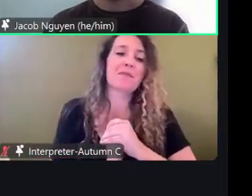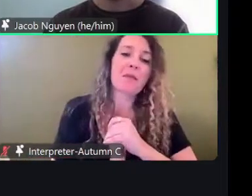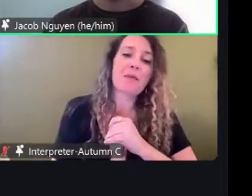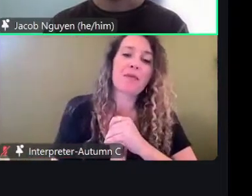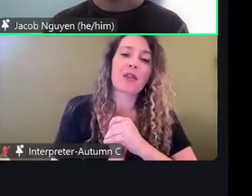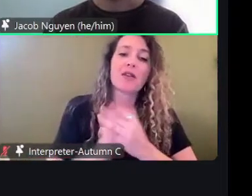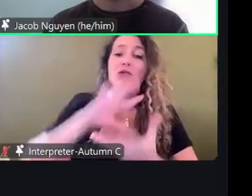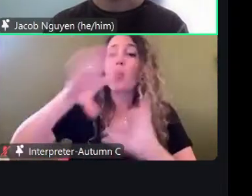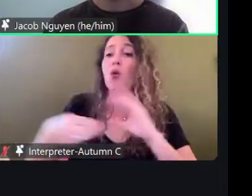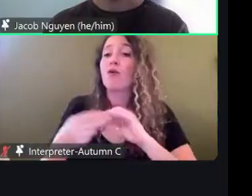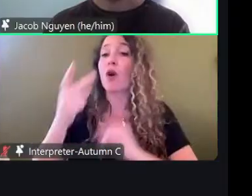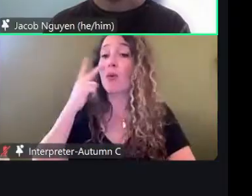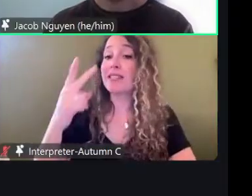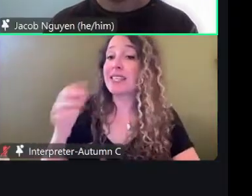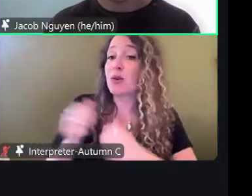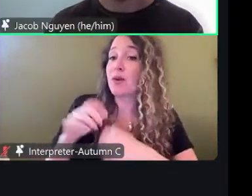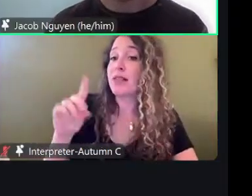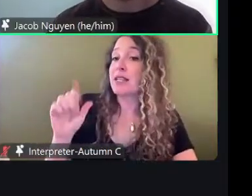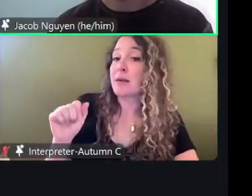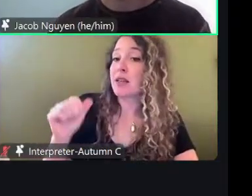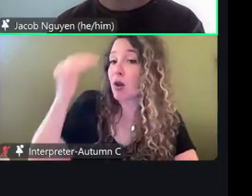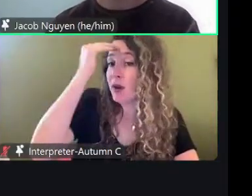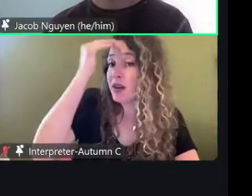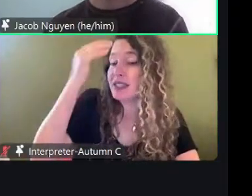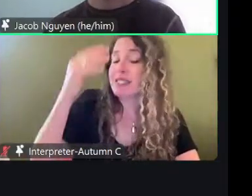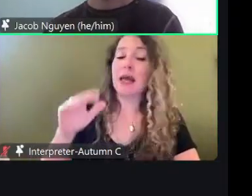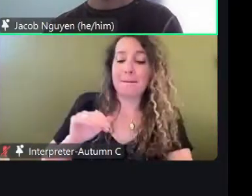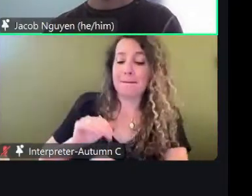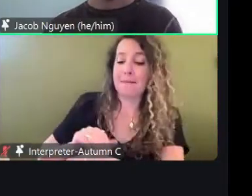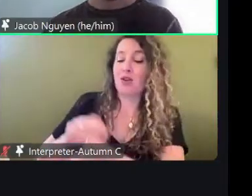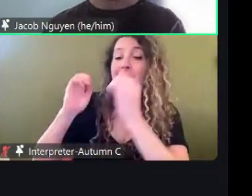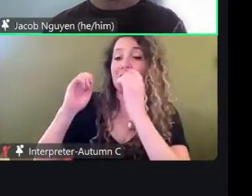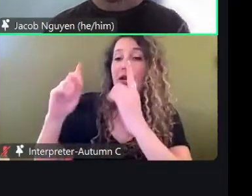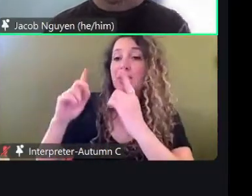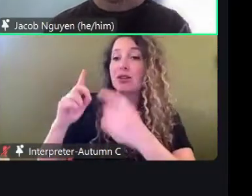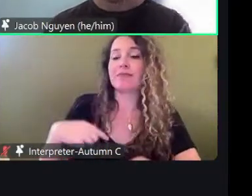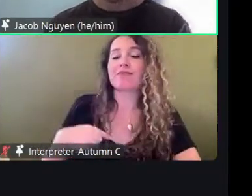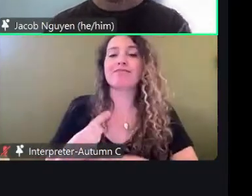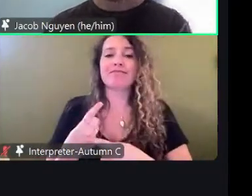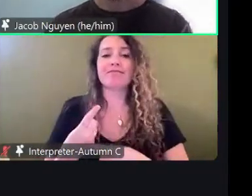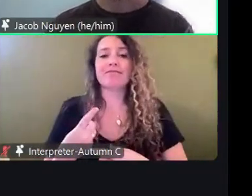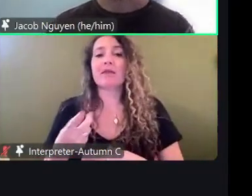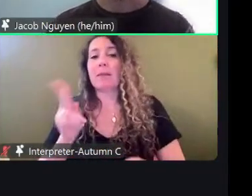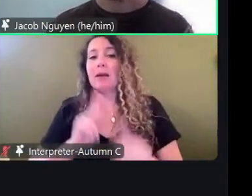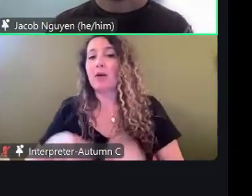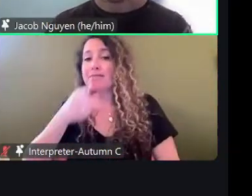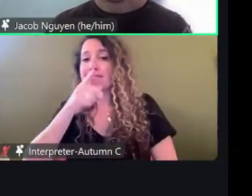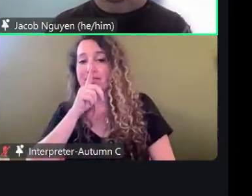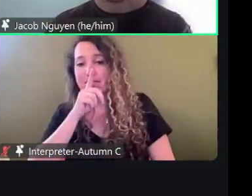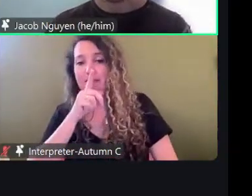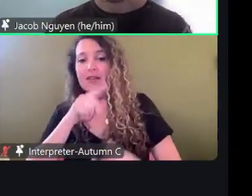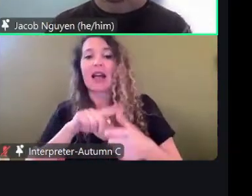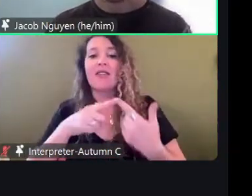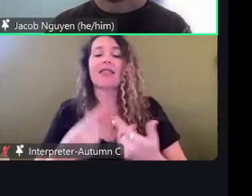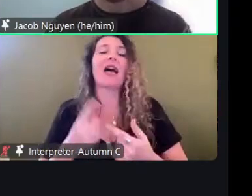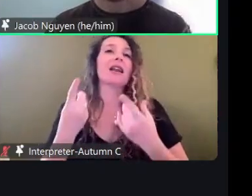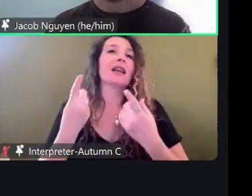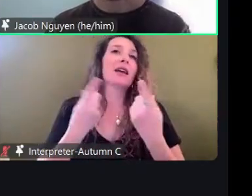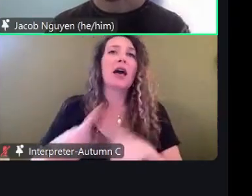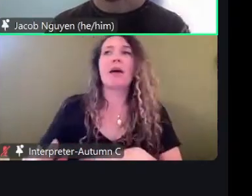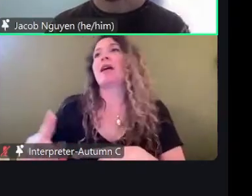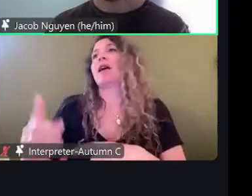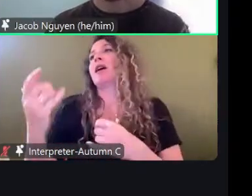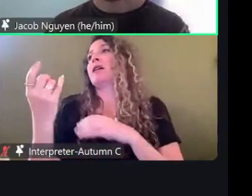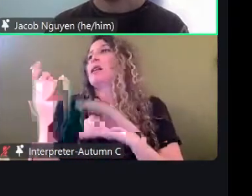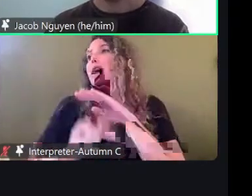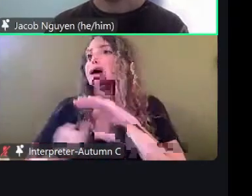what we're seeing when it comes to disability awareness in medical education is that there's low disclosure rates, and that ultimately leads to isolation and